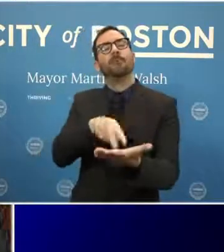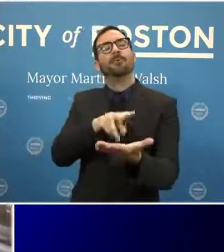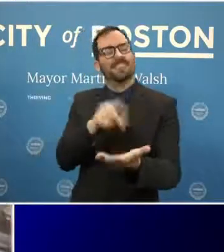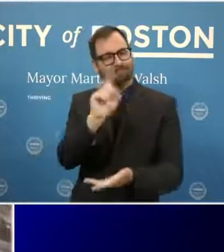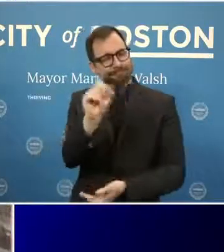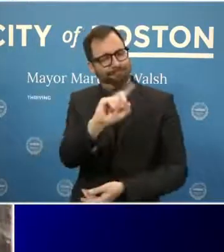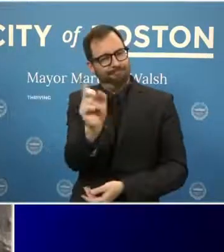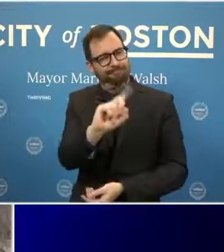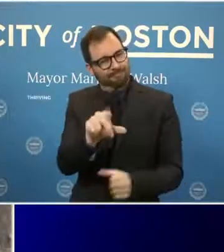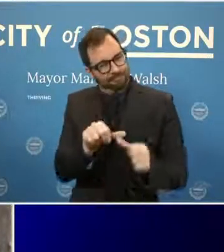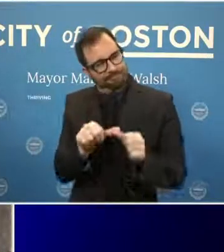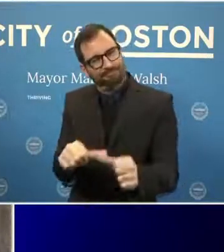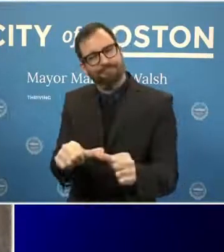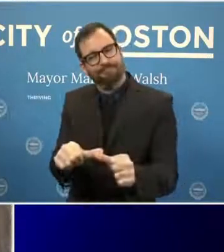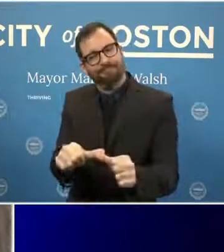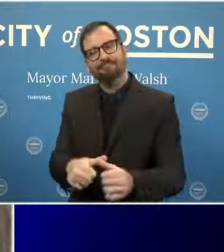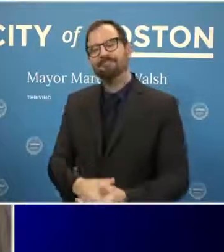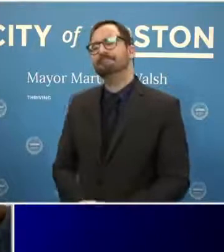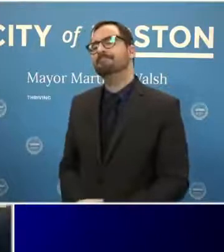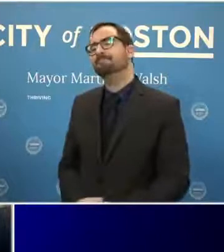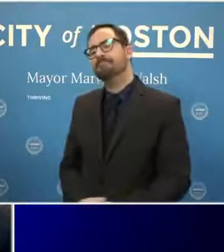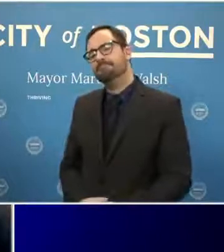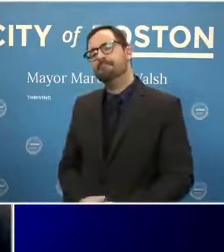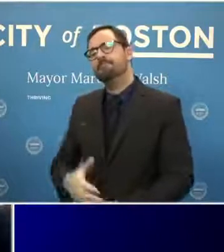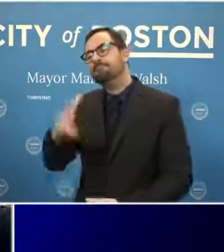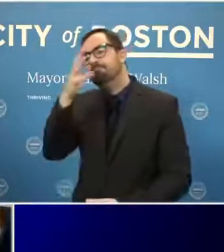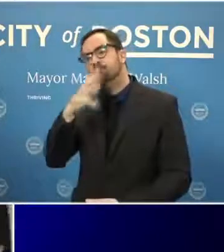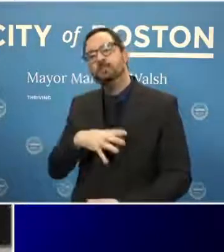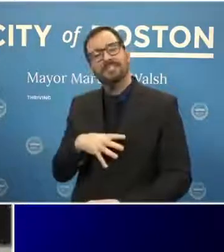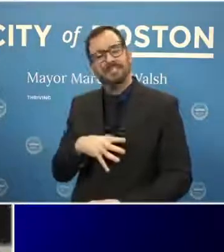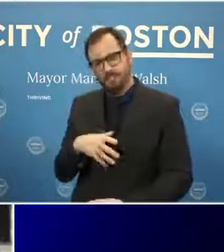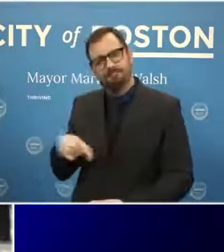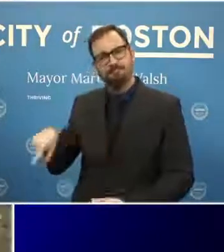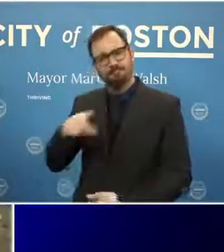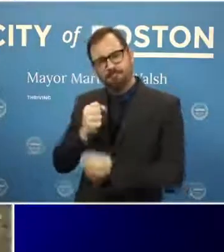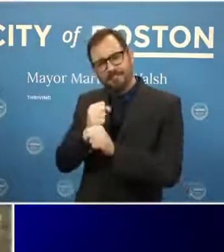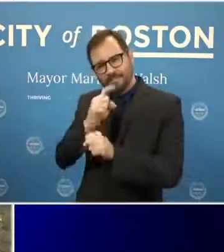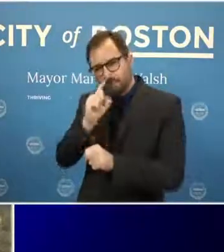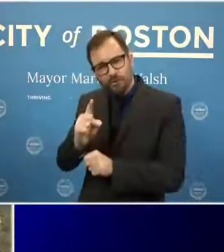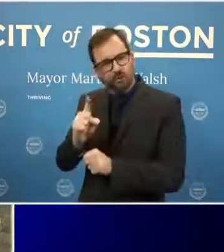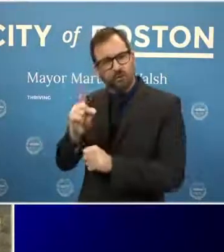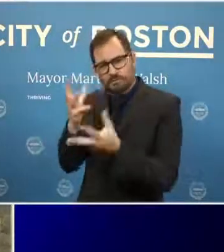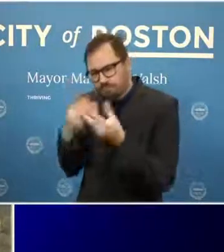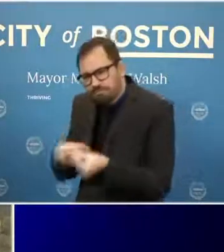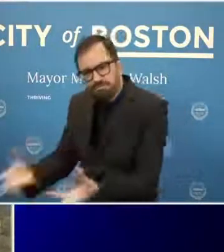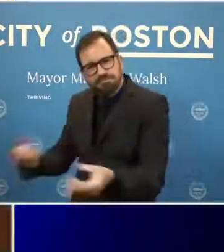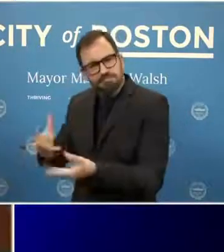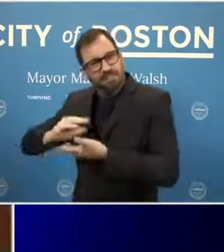programs had a Chromebook. She literally went to BPS, got the Chromebooks, hand-delivered them.